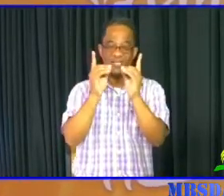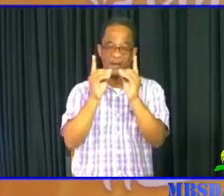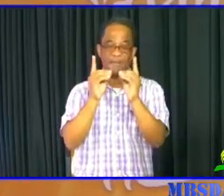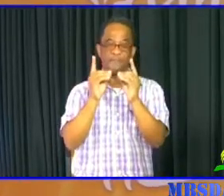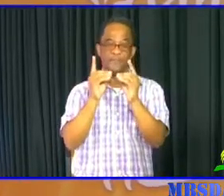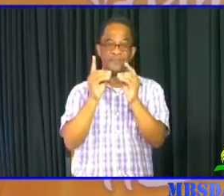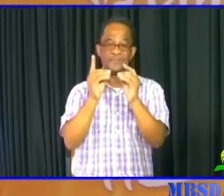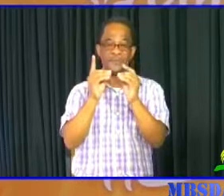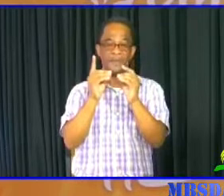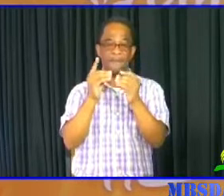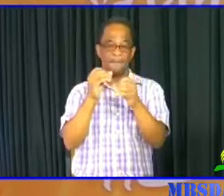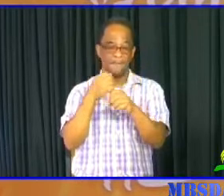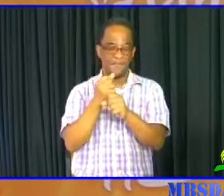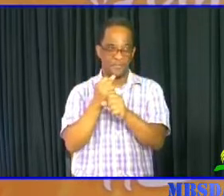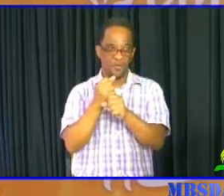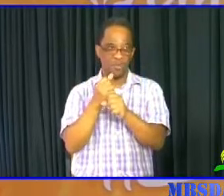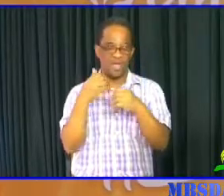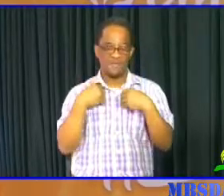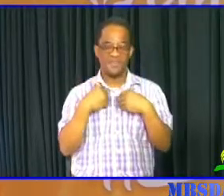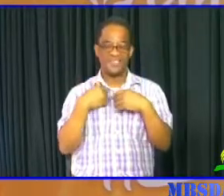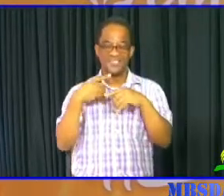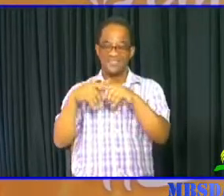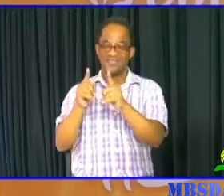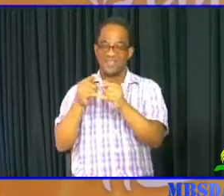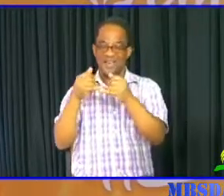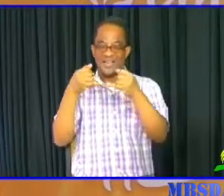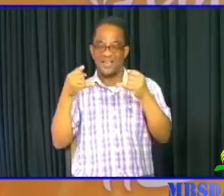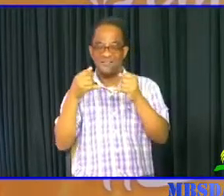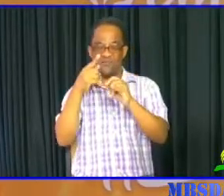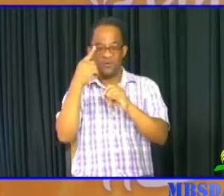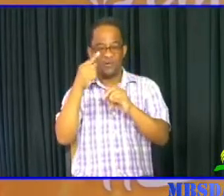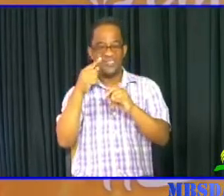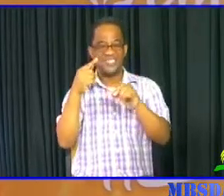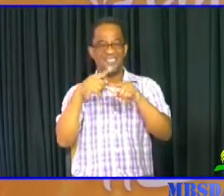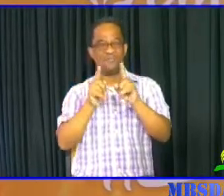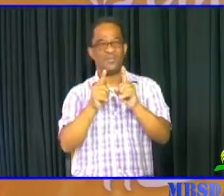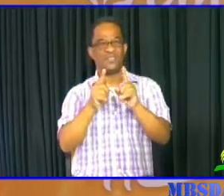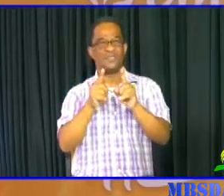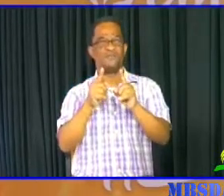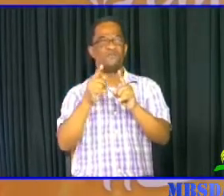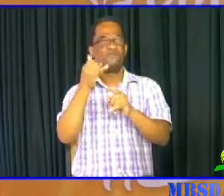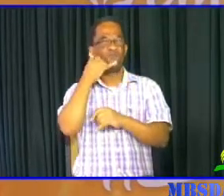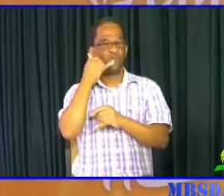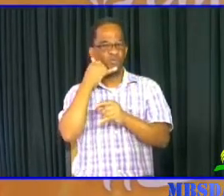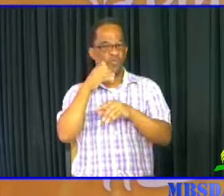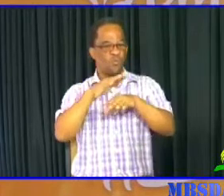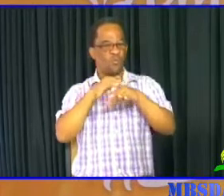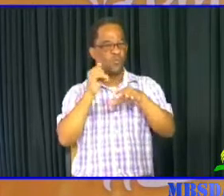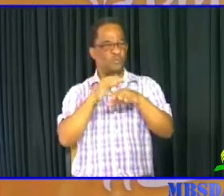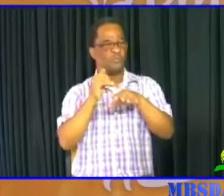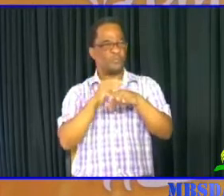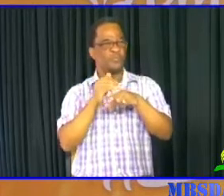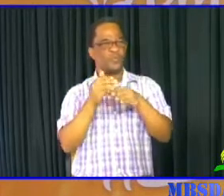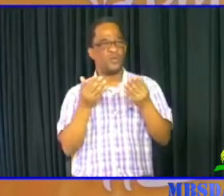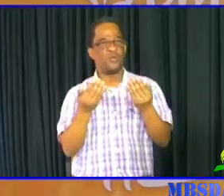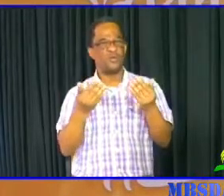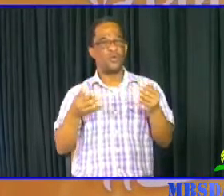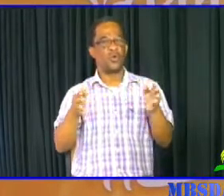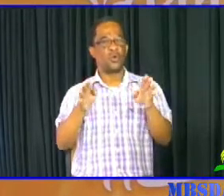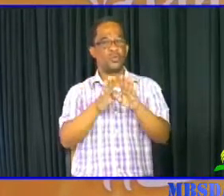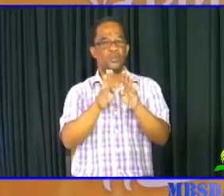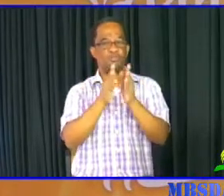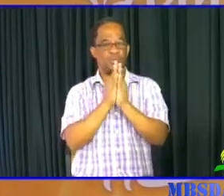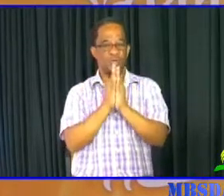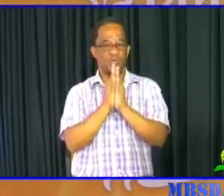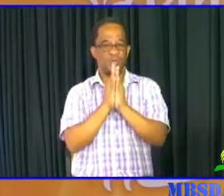have specific lines for both. This evening, at the close of the program, as we are praying to close the prayer of consecration, we will also